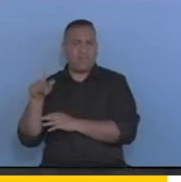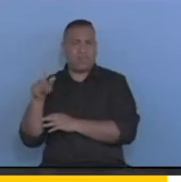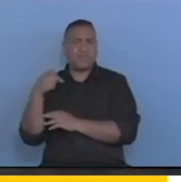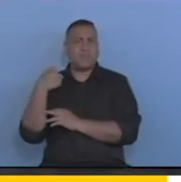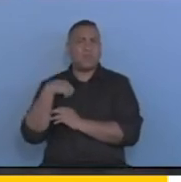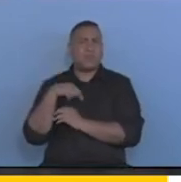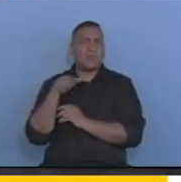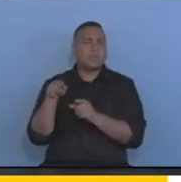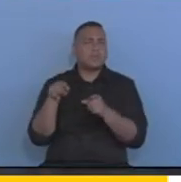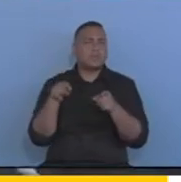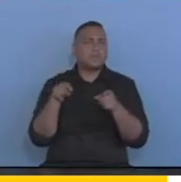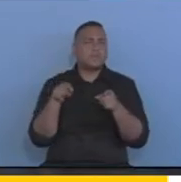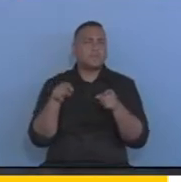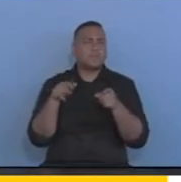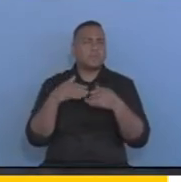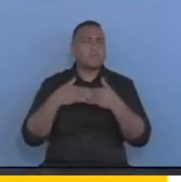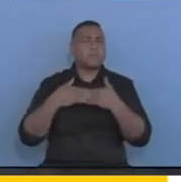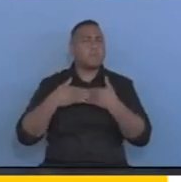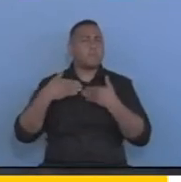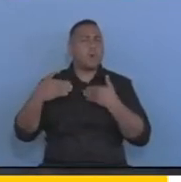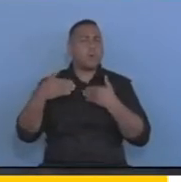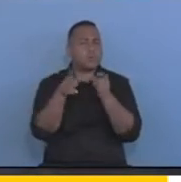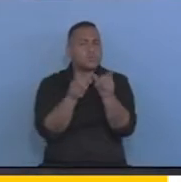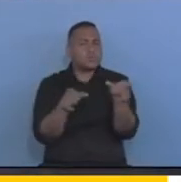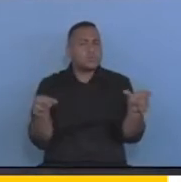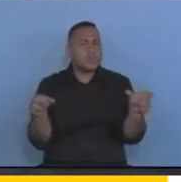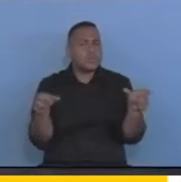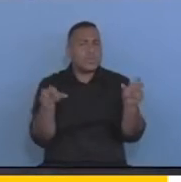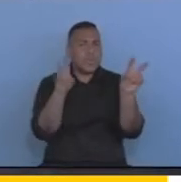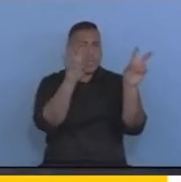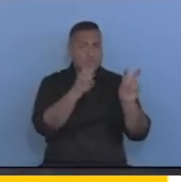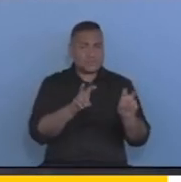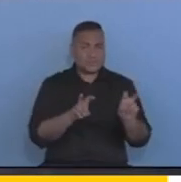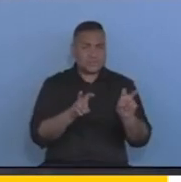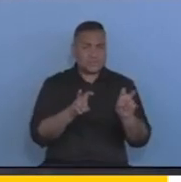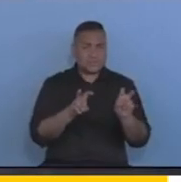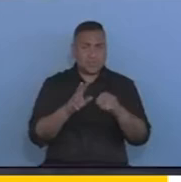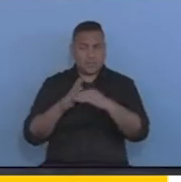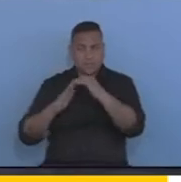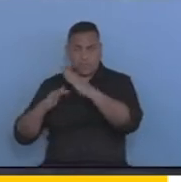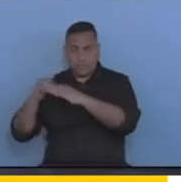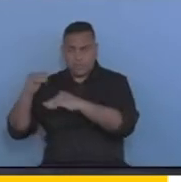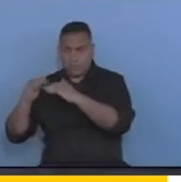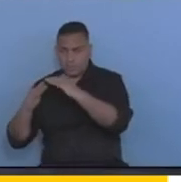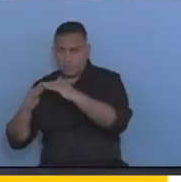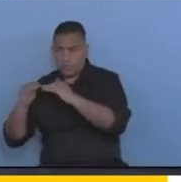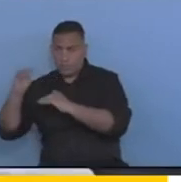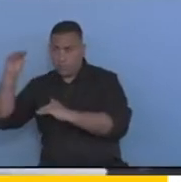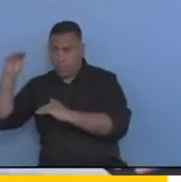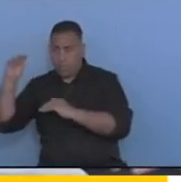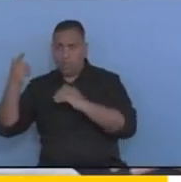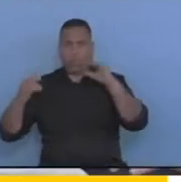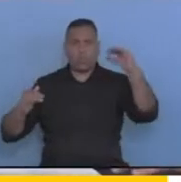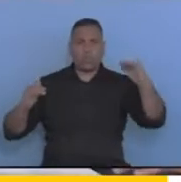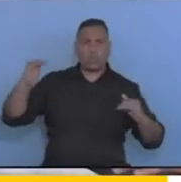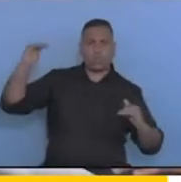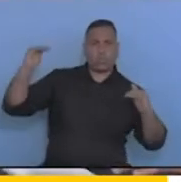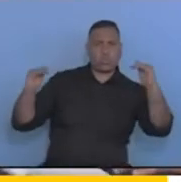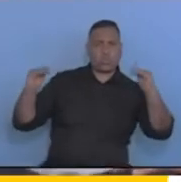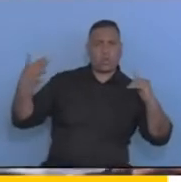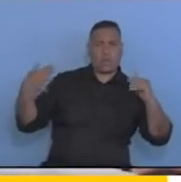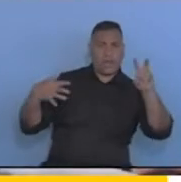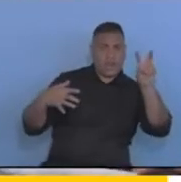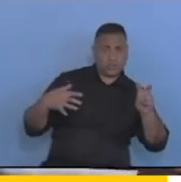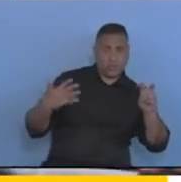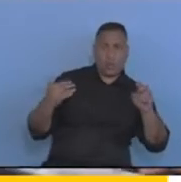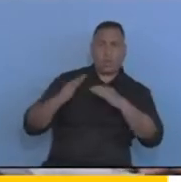there more students within the electrical side of things than, let's say, building or civil side of things, or is it really even split? I'd say it